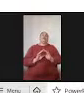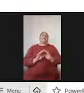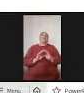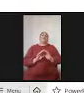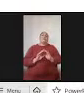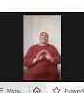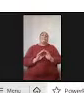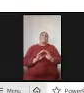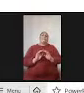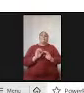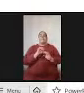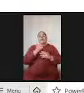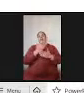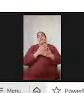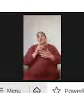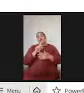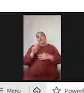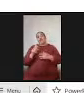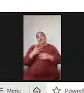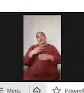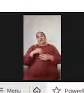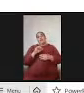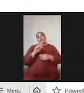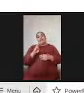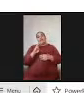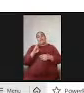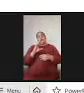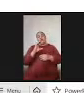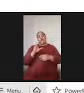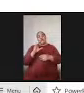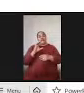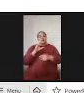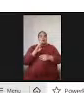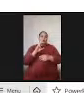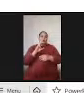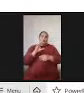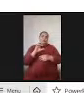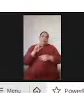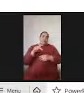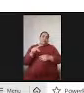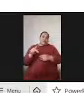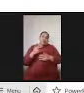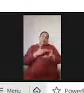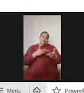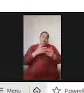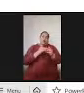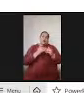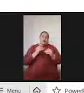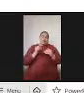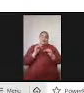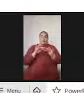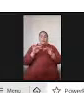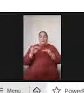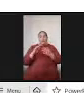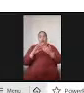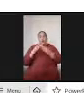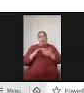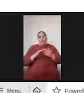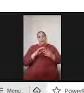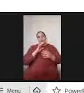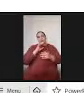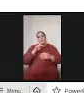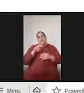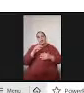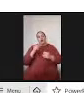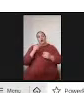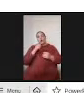other part of the question is, in terms of the WCPP's engagement with citizens at the moment, my understanding is that PEO does public